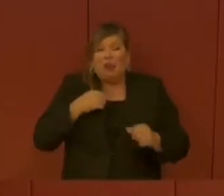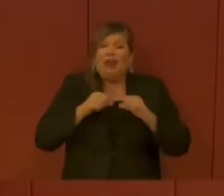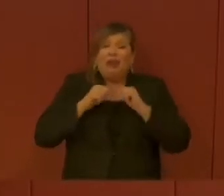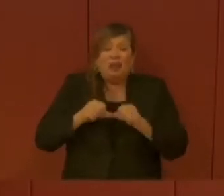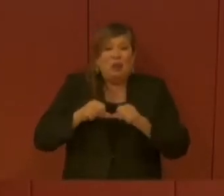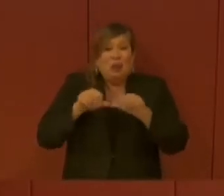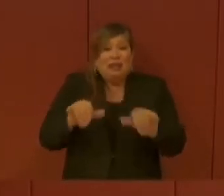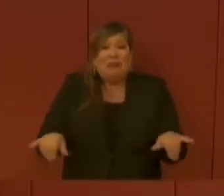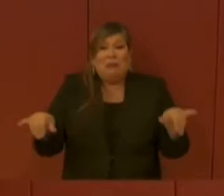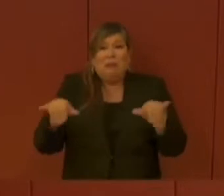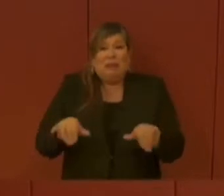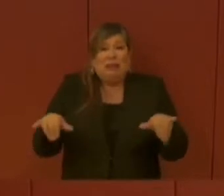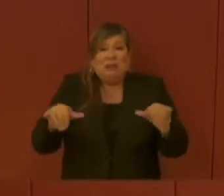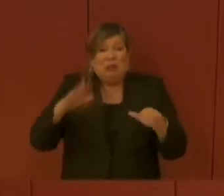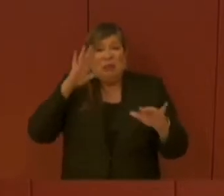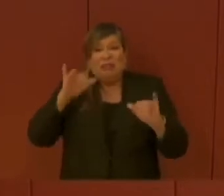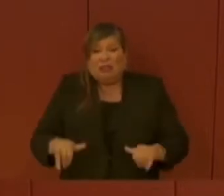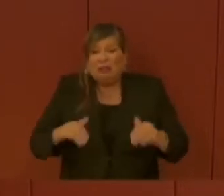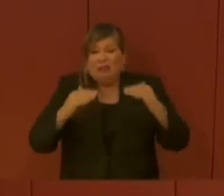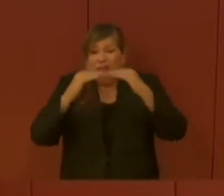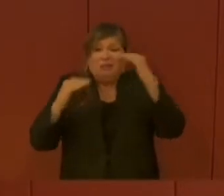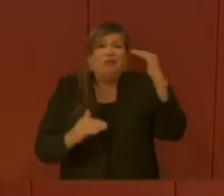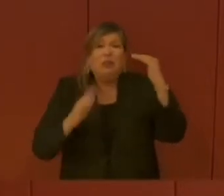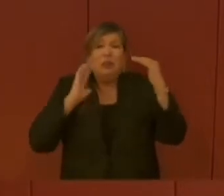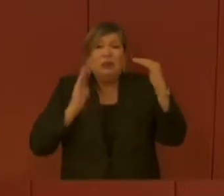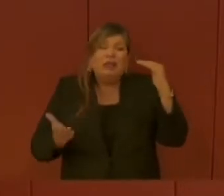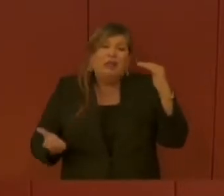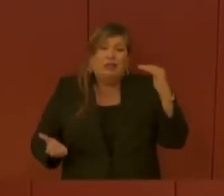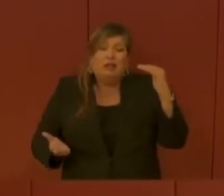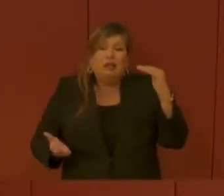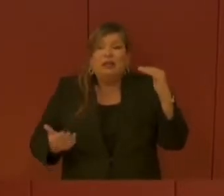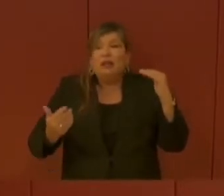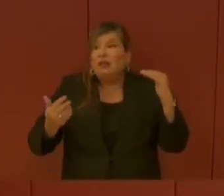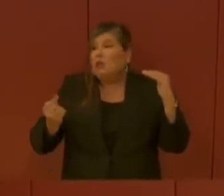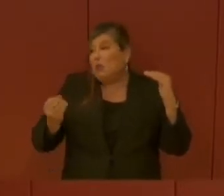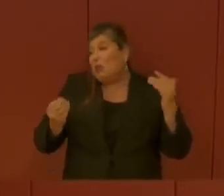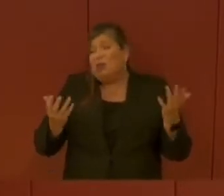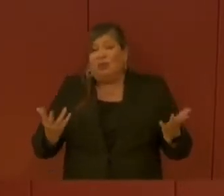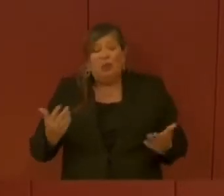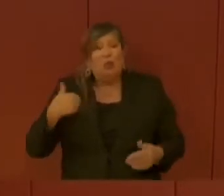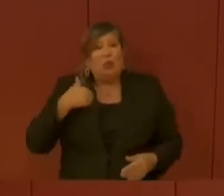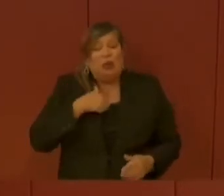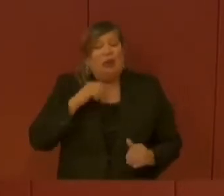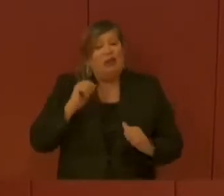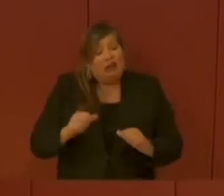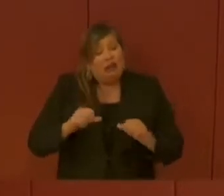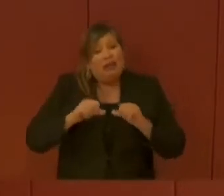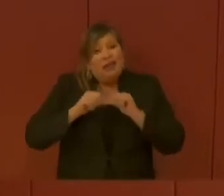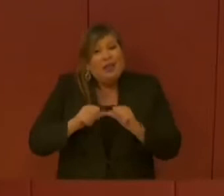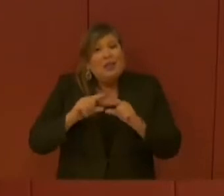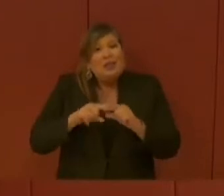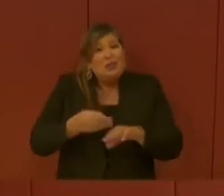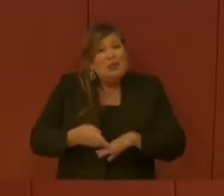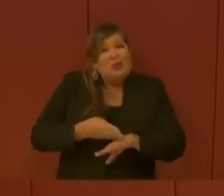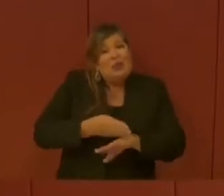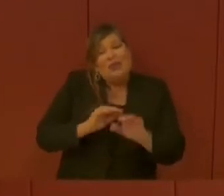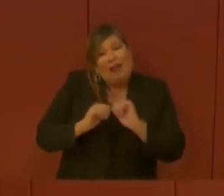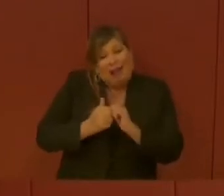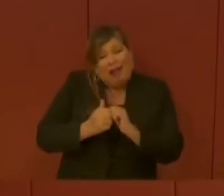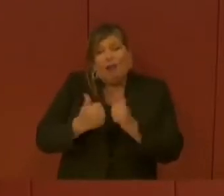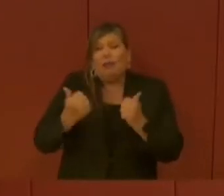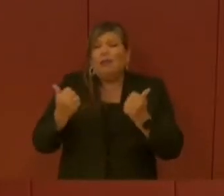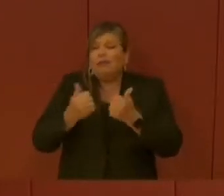got. And at the end of the day, we could continue to improve with these coalitions and